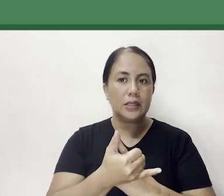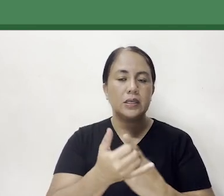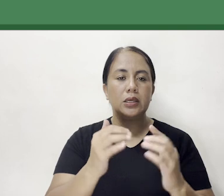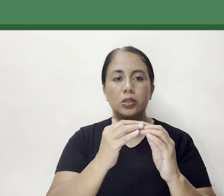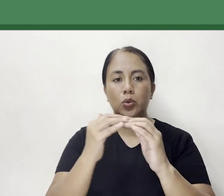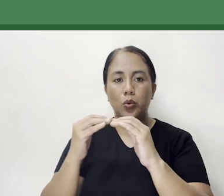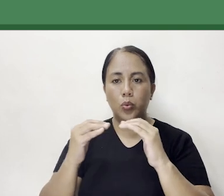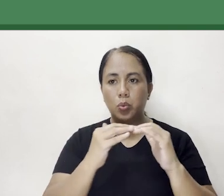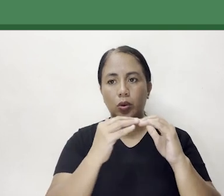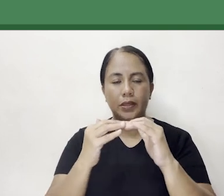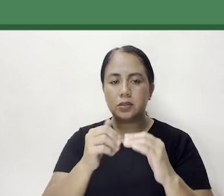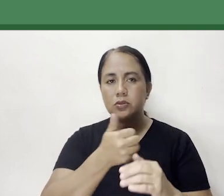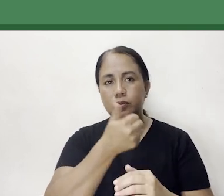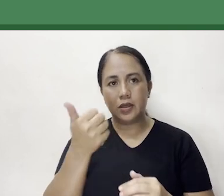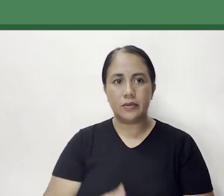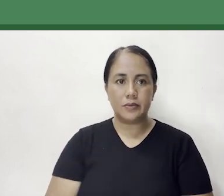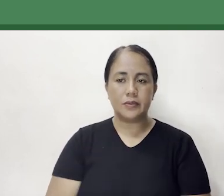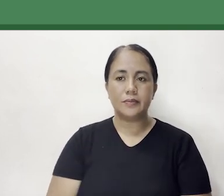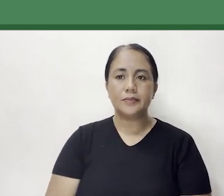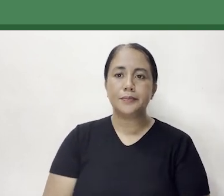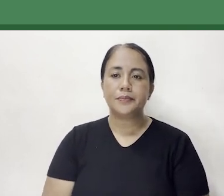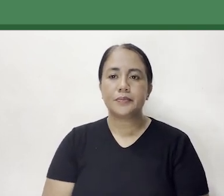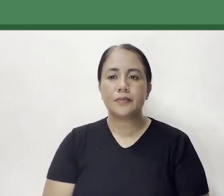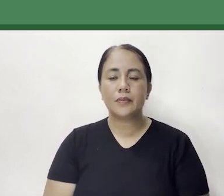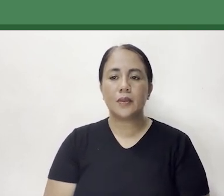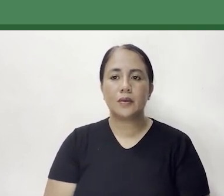participation in society on an equal basis with